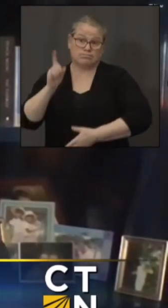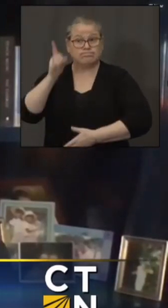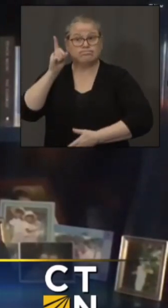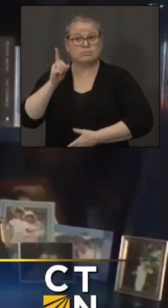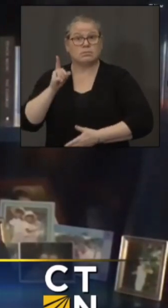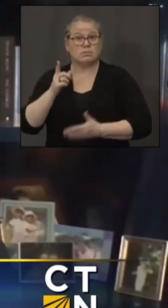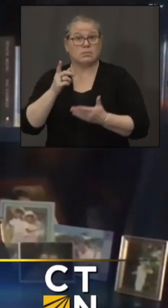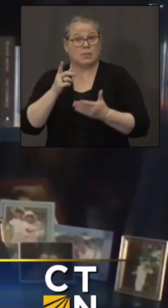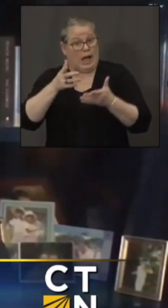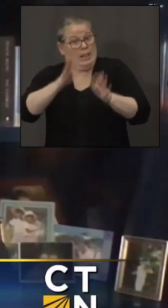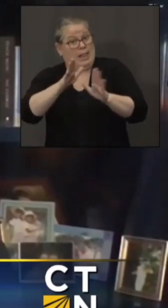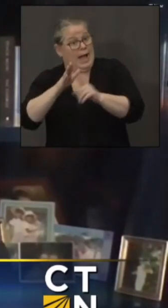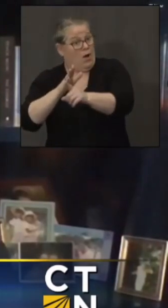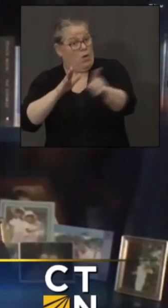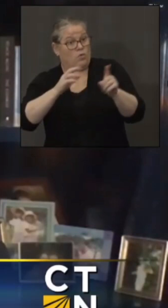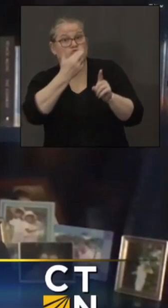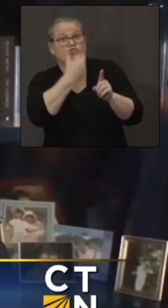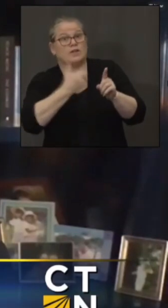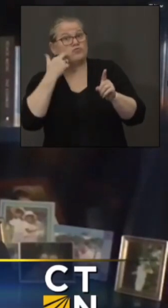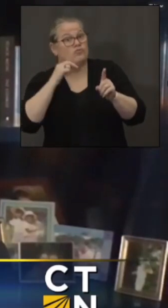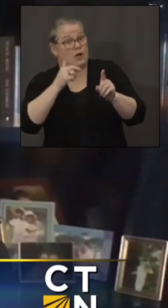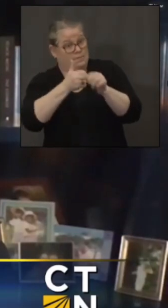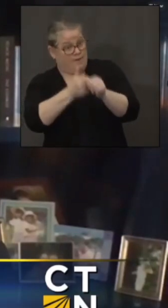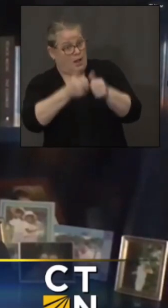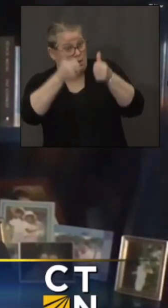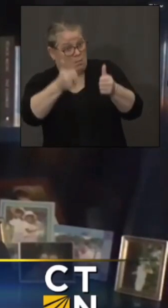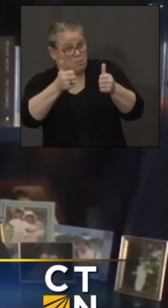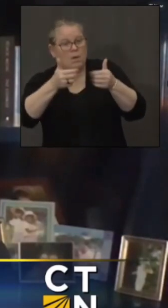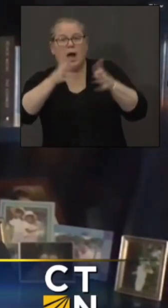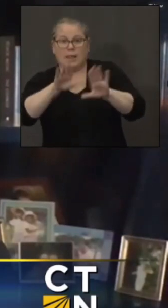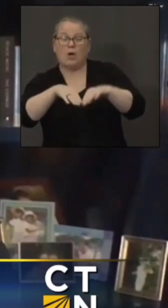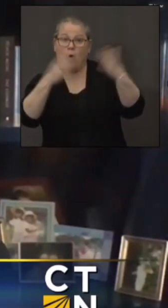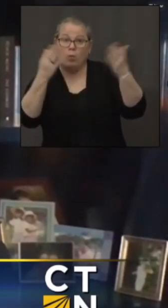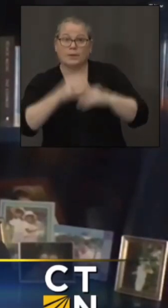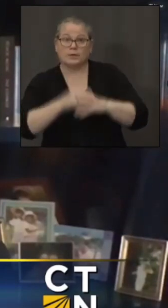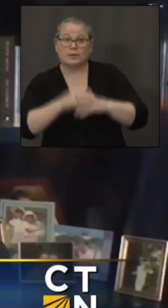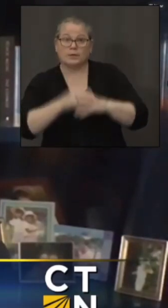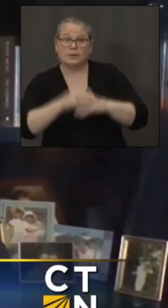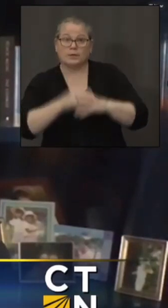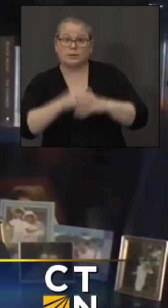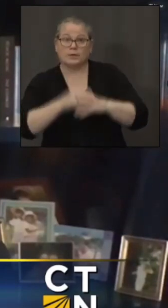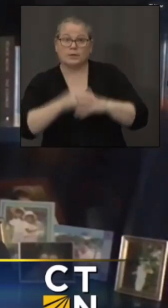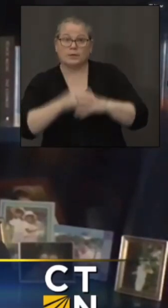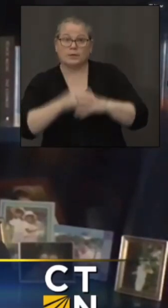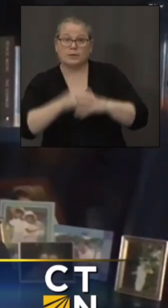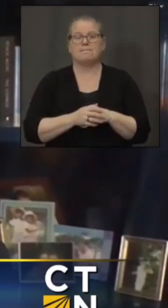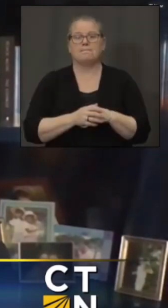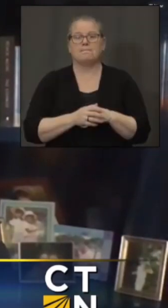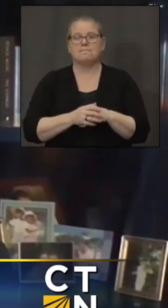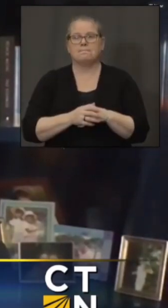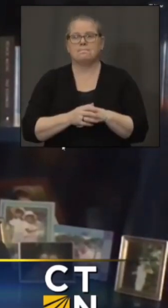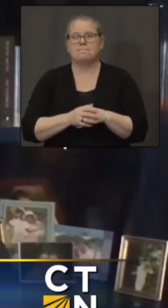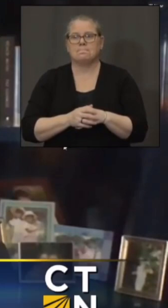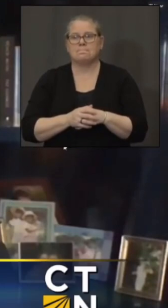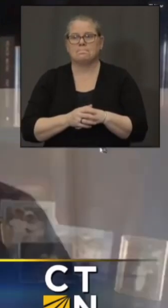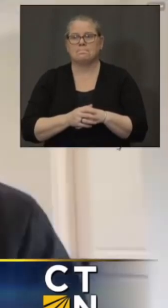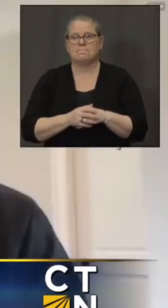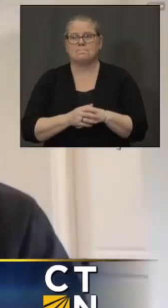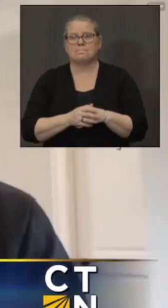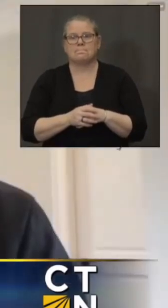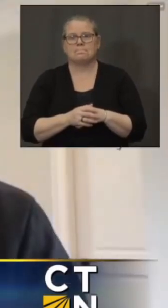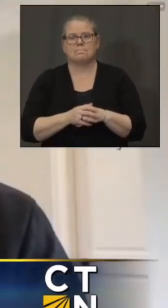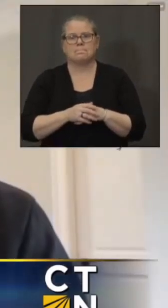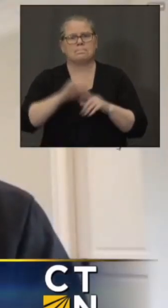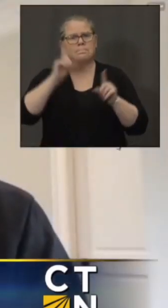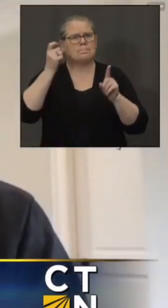Okay. Getting back to something. Sorry, Governor, if I may here, I actually think the messaging is slightly different. It's